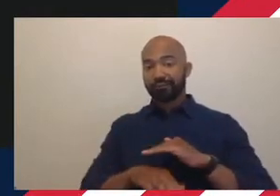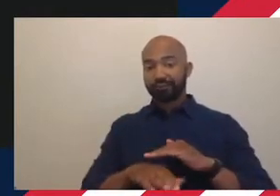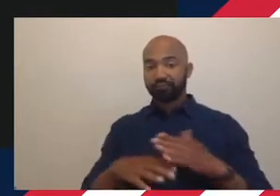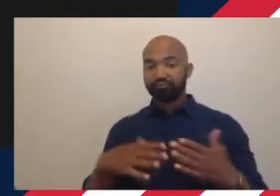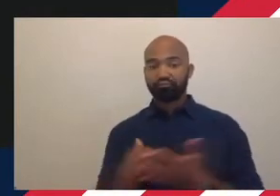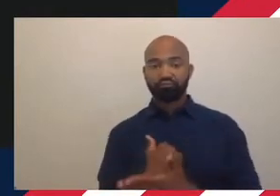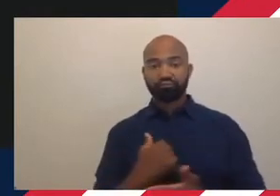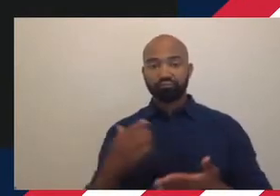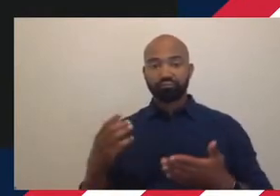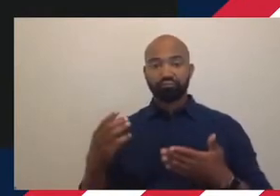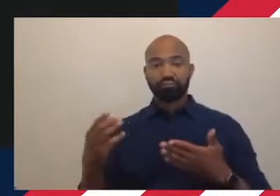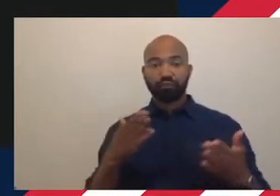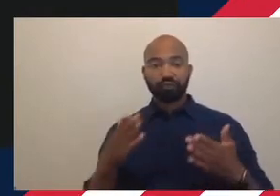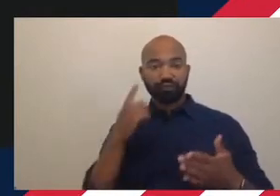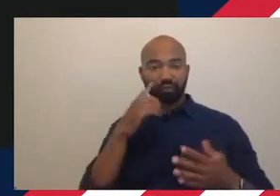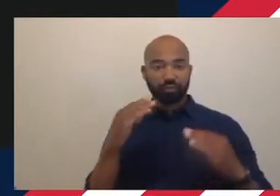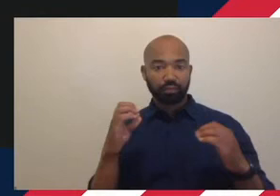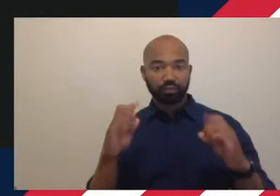education services.